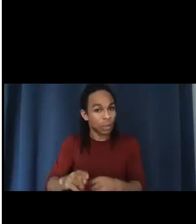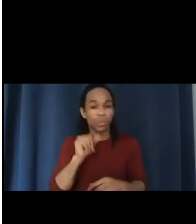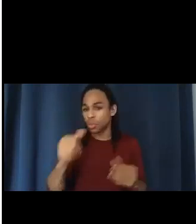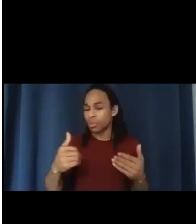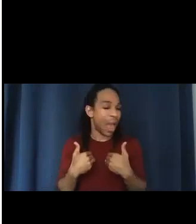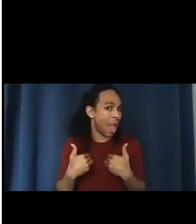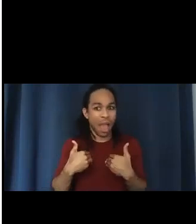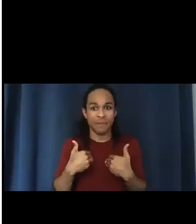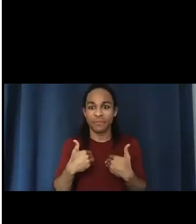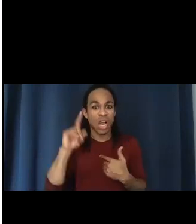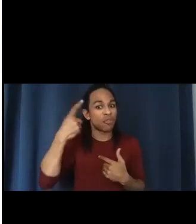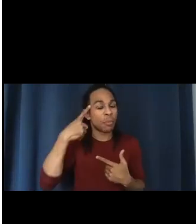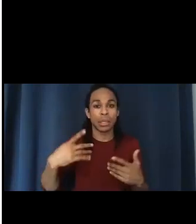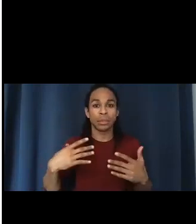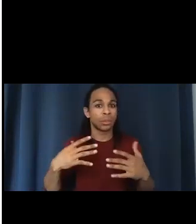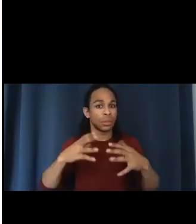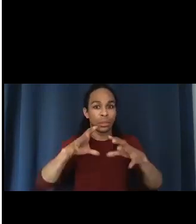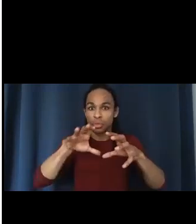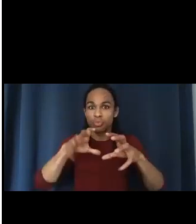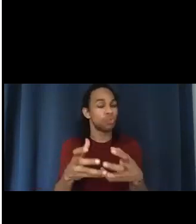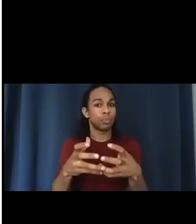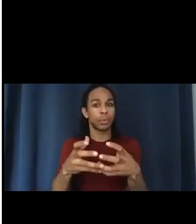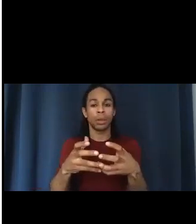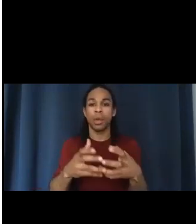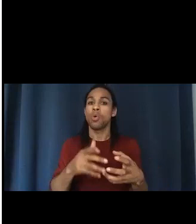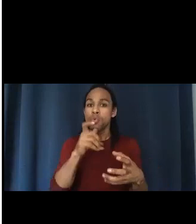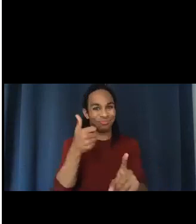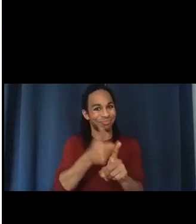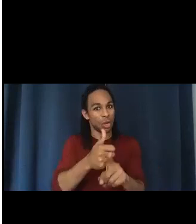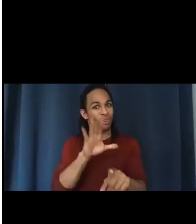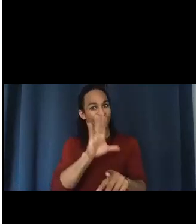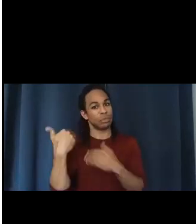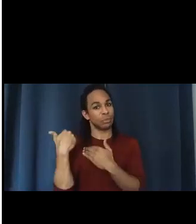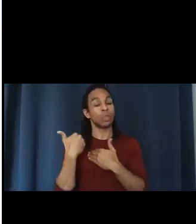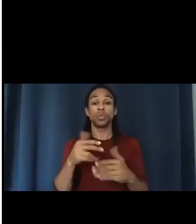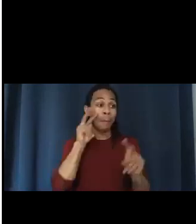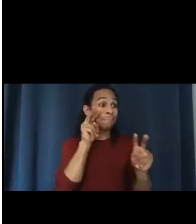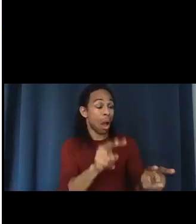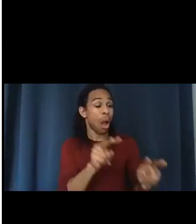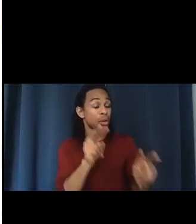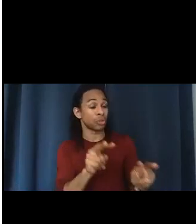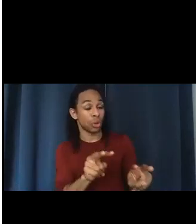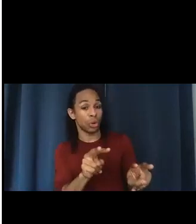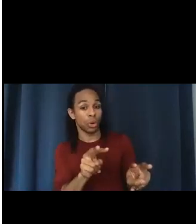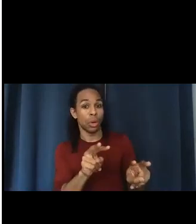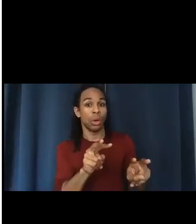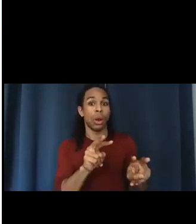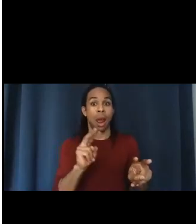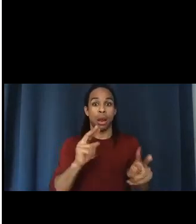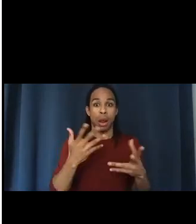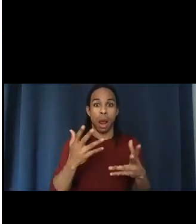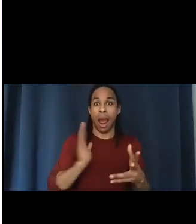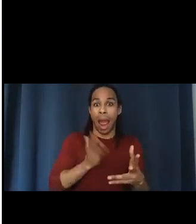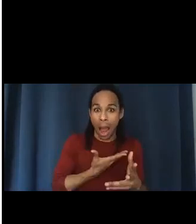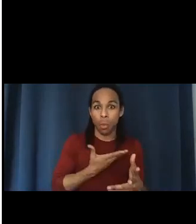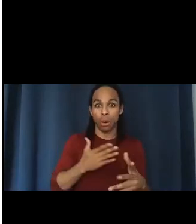the policies which are made towards our benefits. And this monitoring